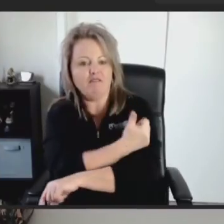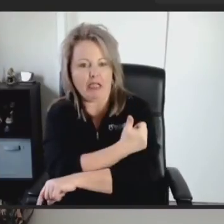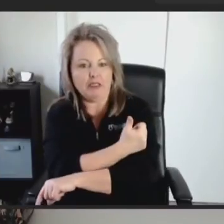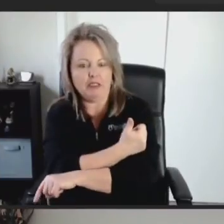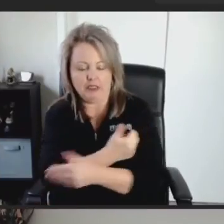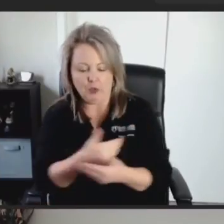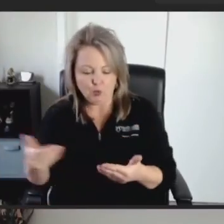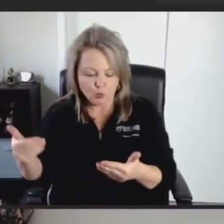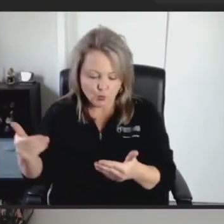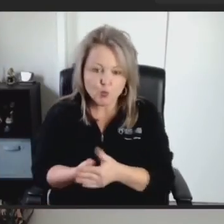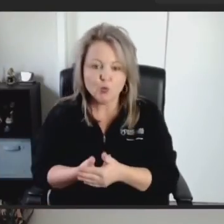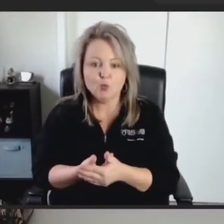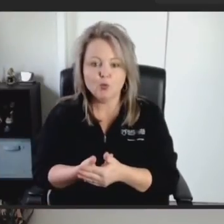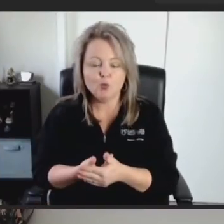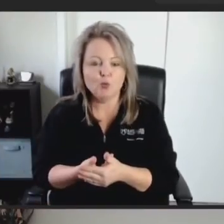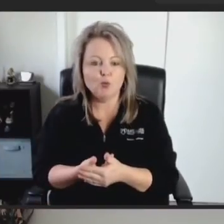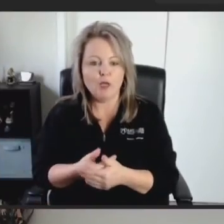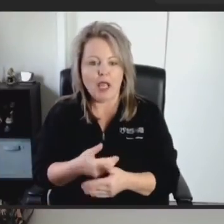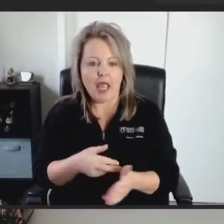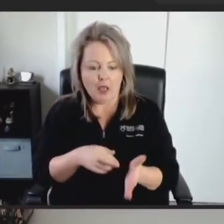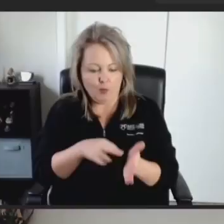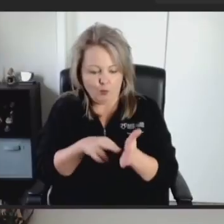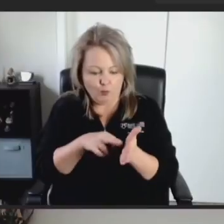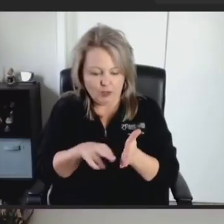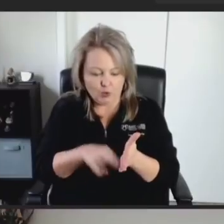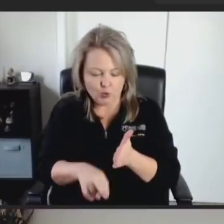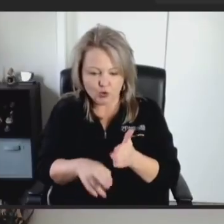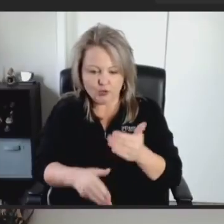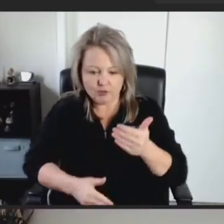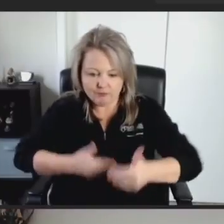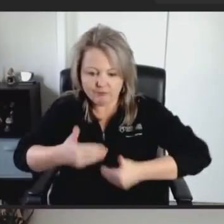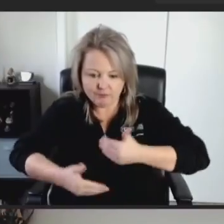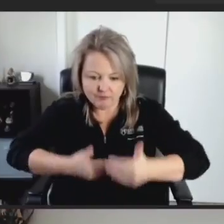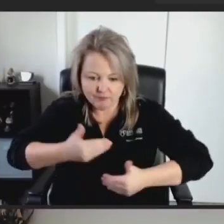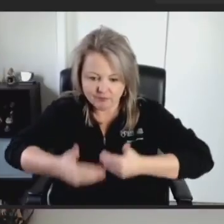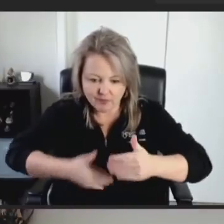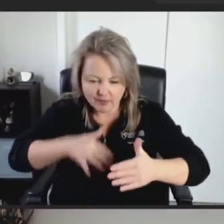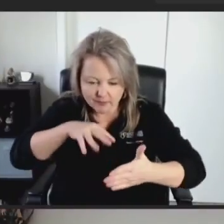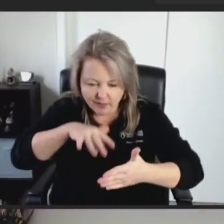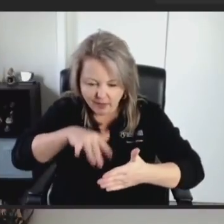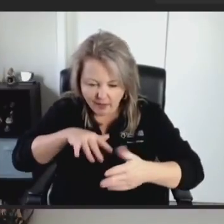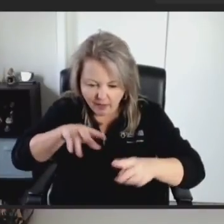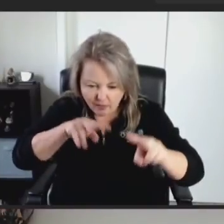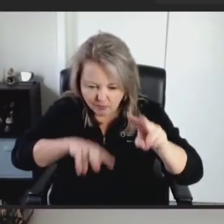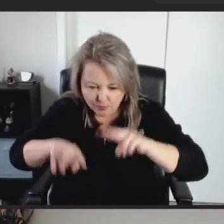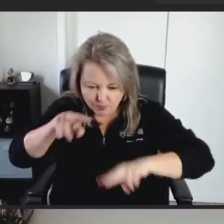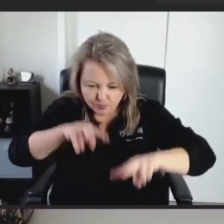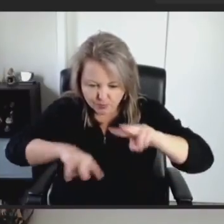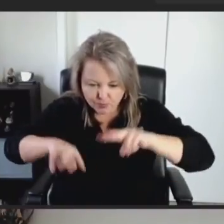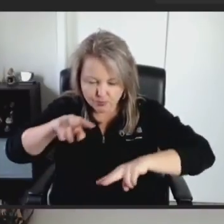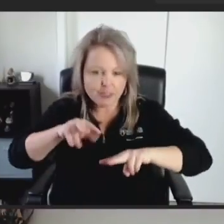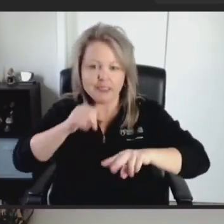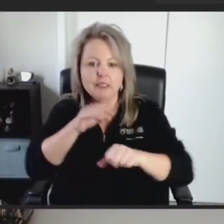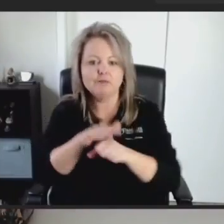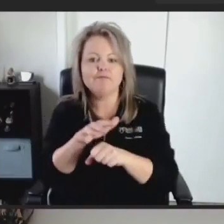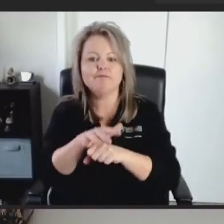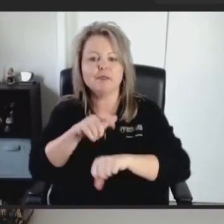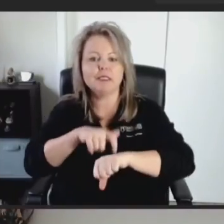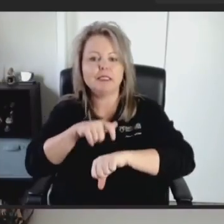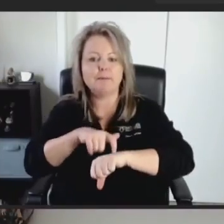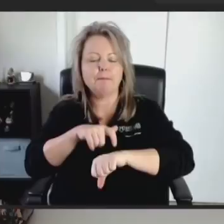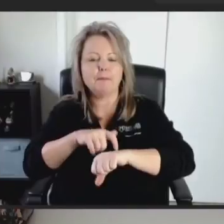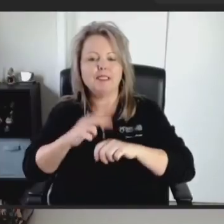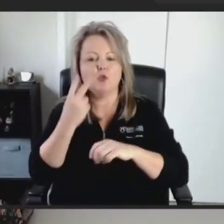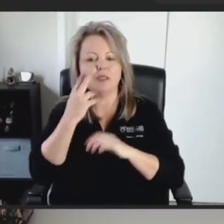a new vaccine and we haven't had enough time to continue to watch people over time to see how long their antibody response will